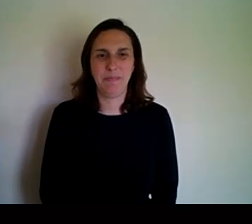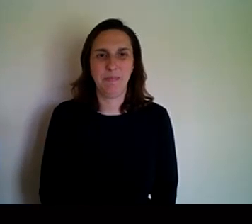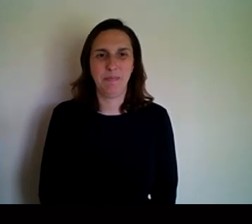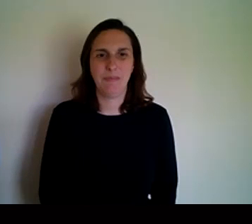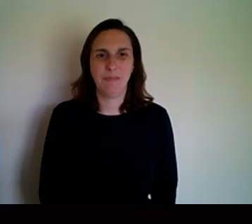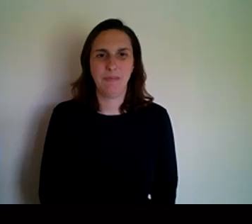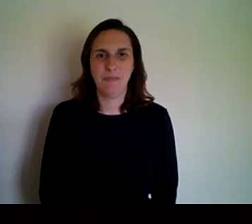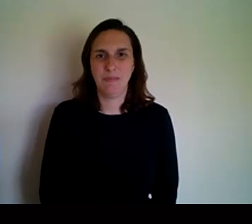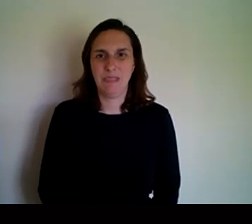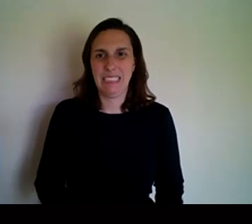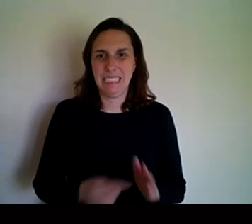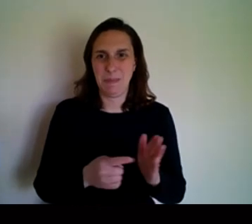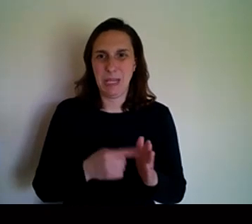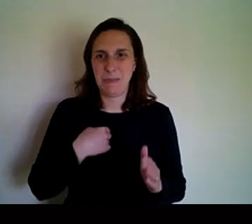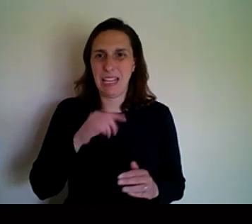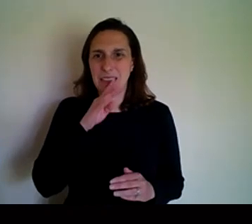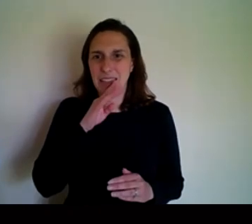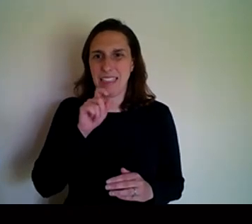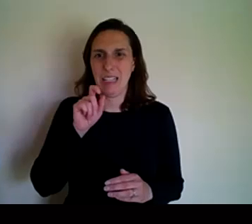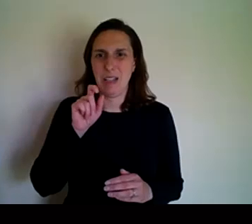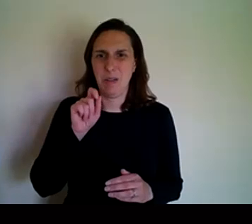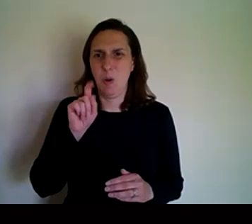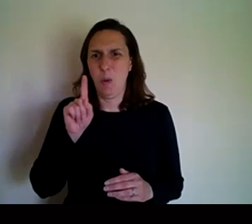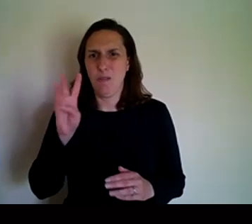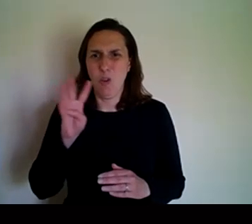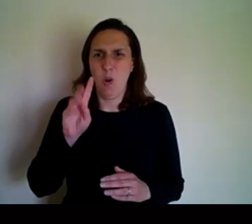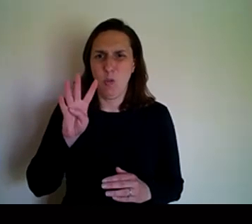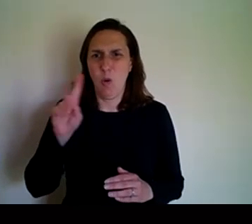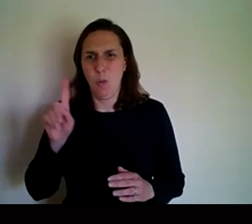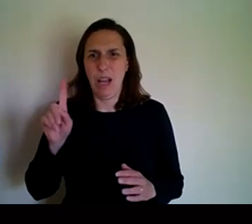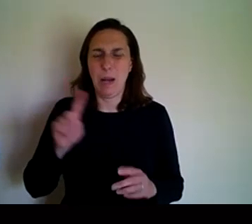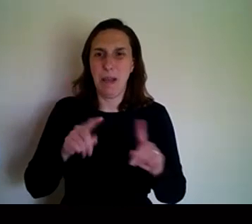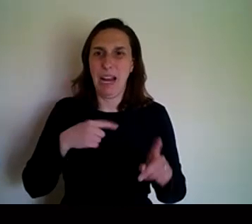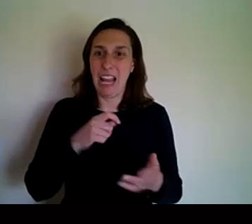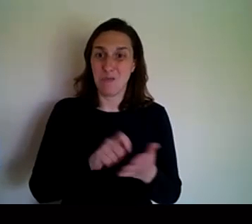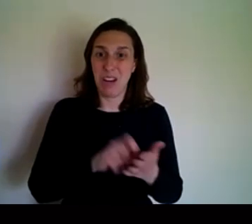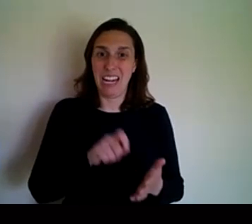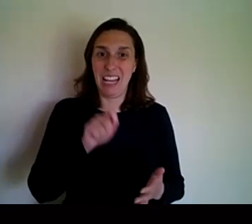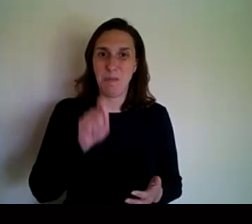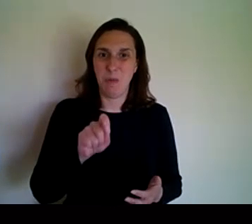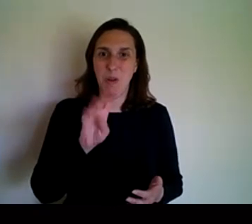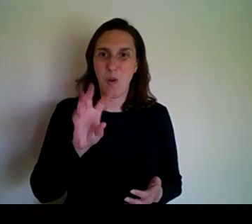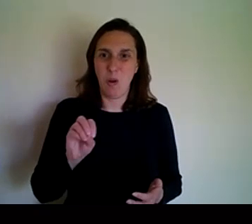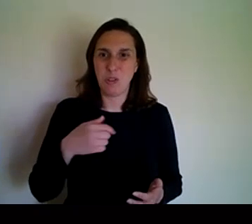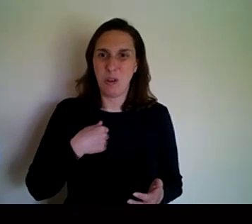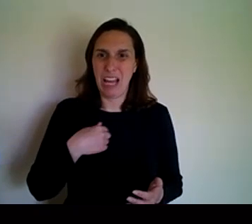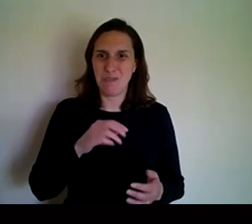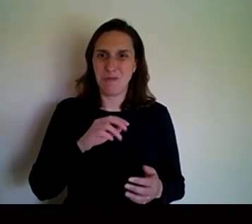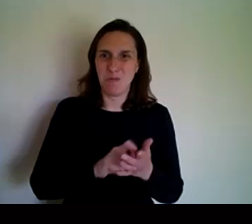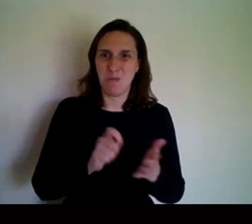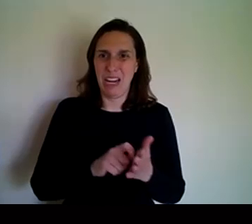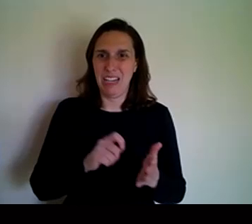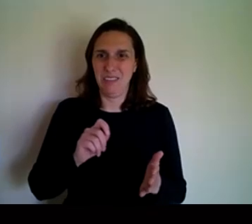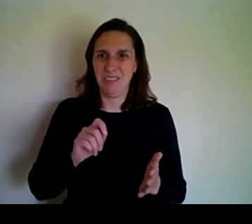Writing things but saying them odd. I hate when I do that. Do that a lot at the blackboard, where I'll be writing it and I say it.